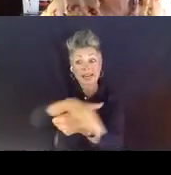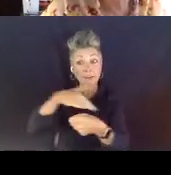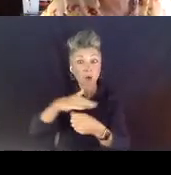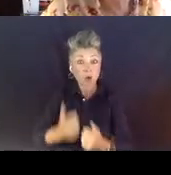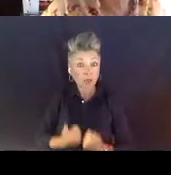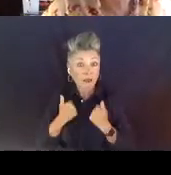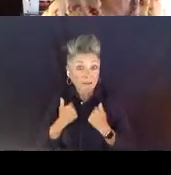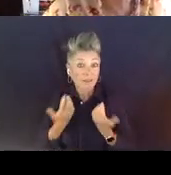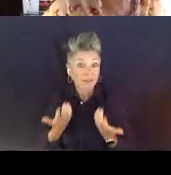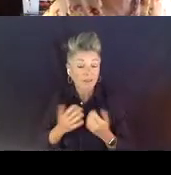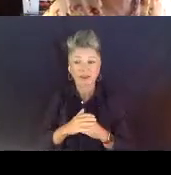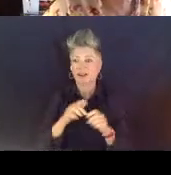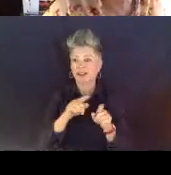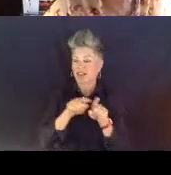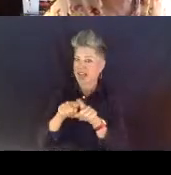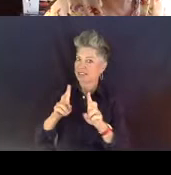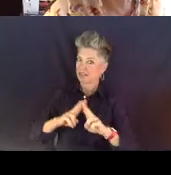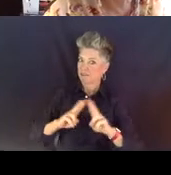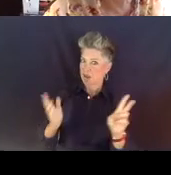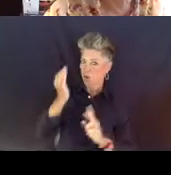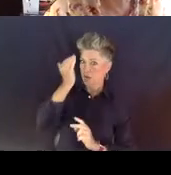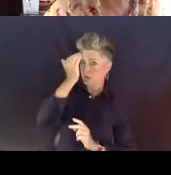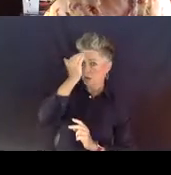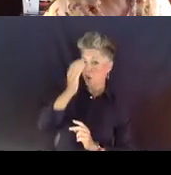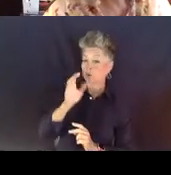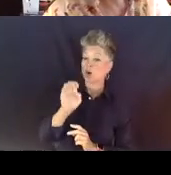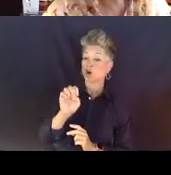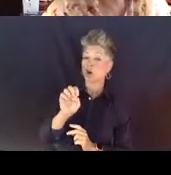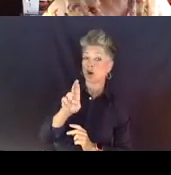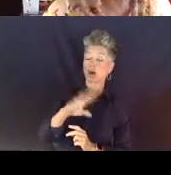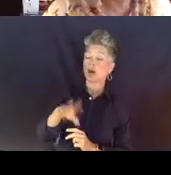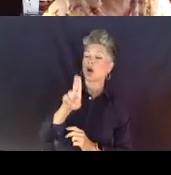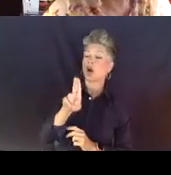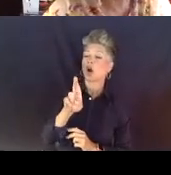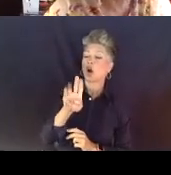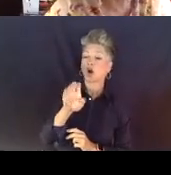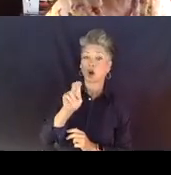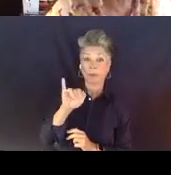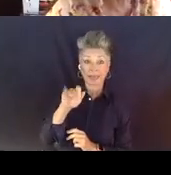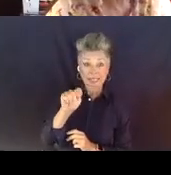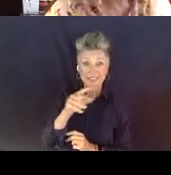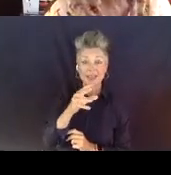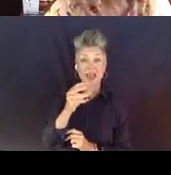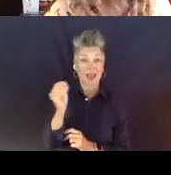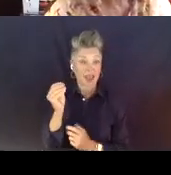very well-known urbanist and journalist, Jane Jacobs, said about urban sidewalks,